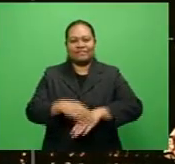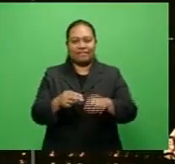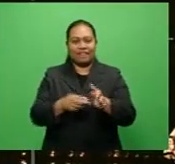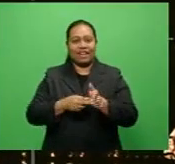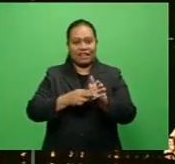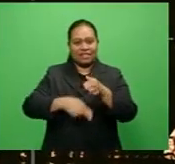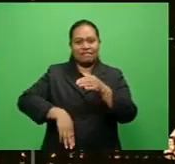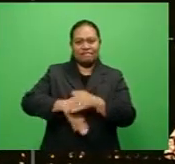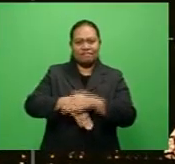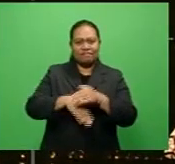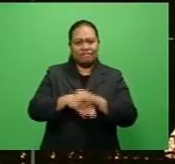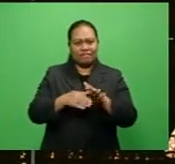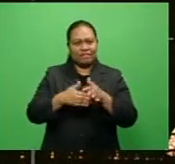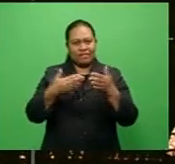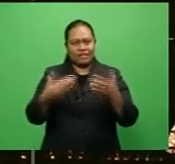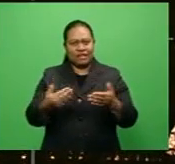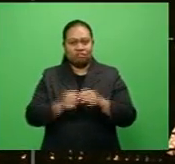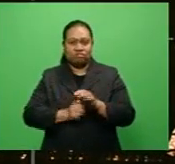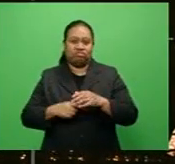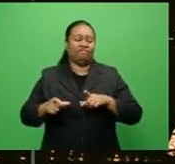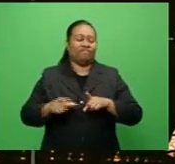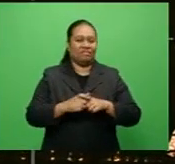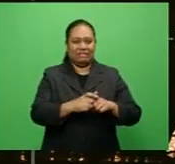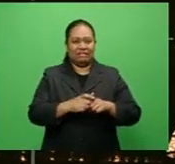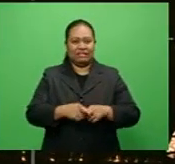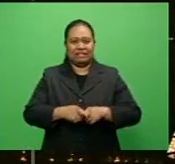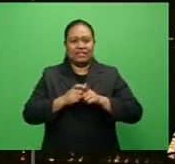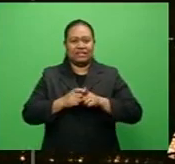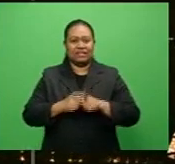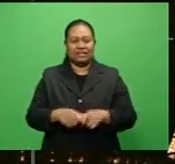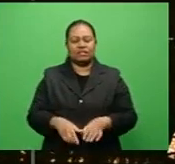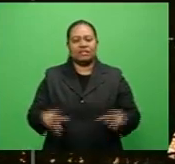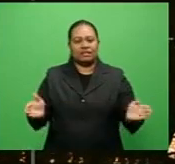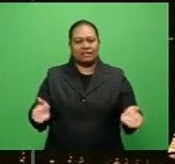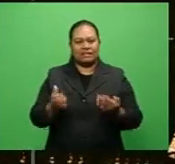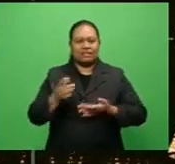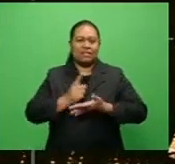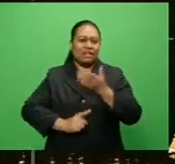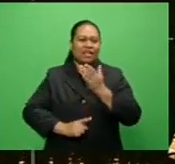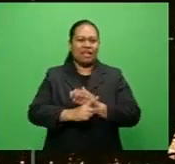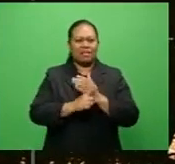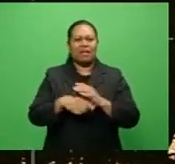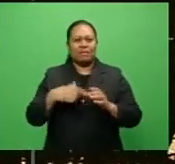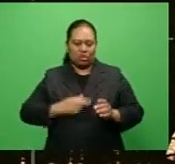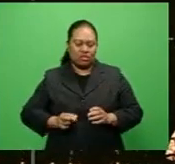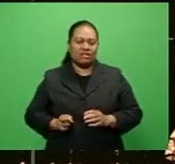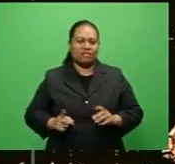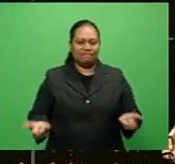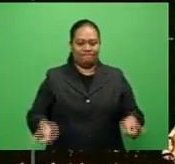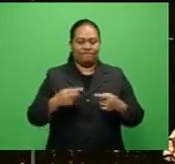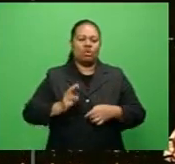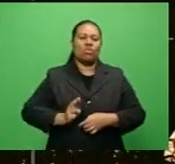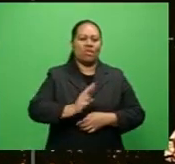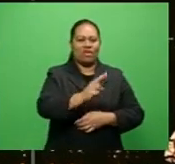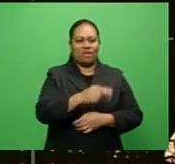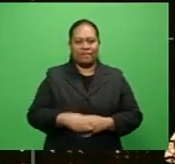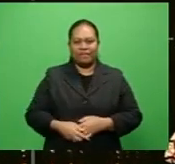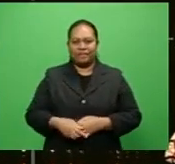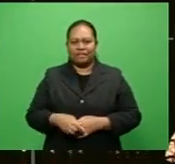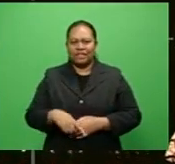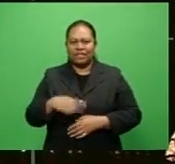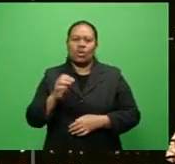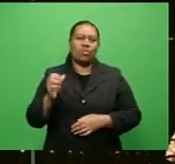side is expecting an uphill battle when they take on Vodafone Premier League table leaders Rewa this weekend. Following a 3-2 win